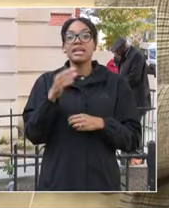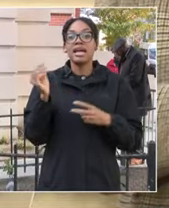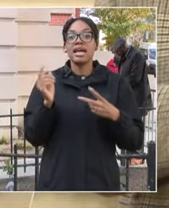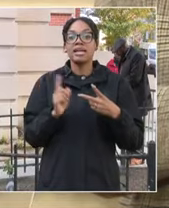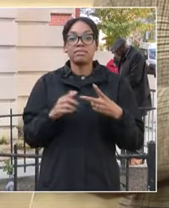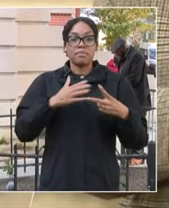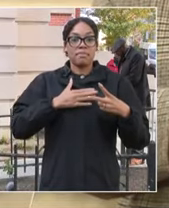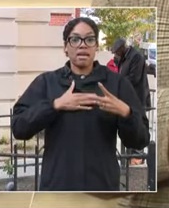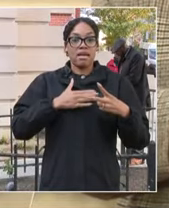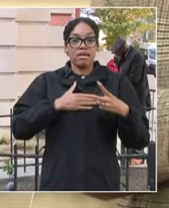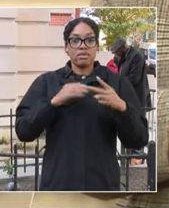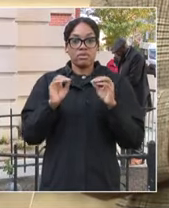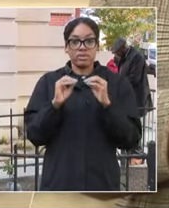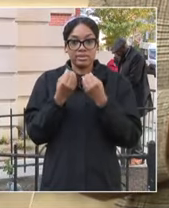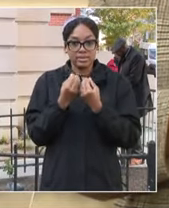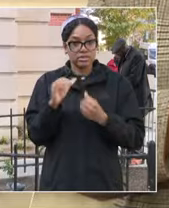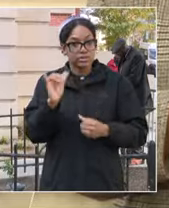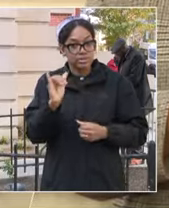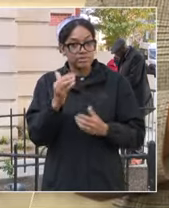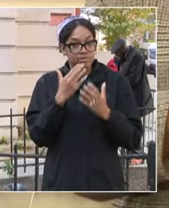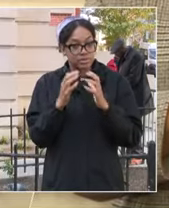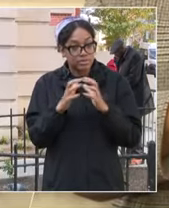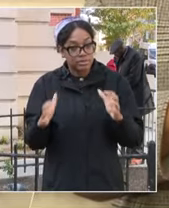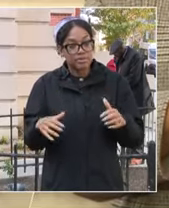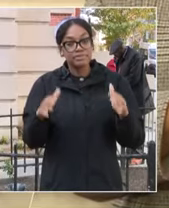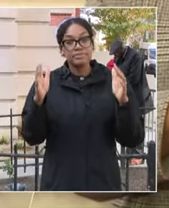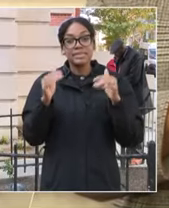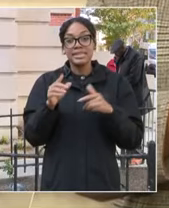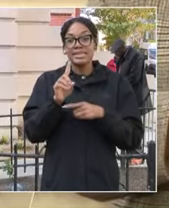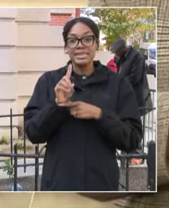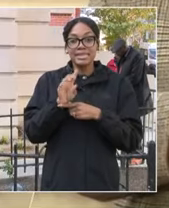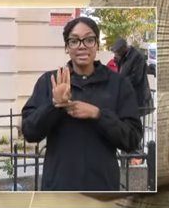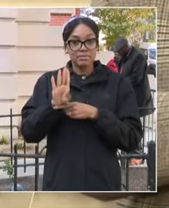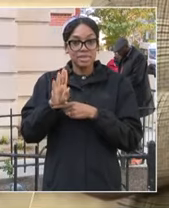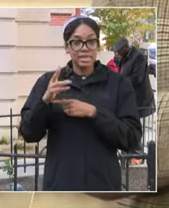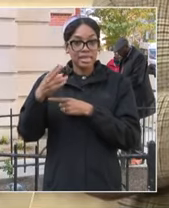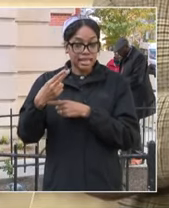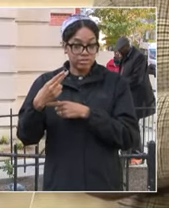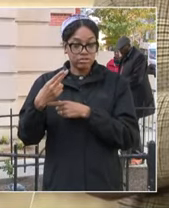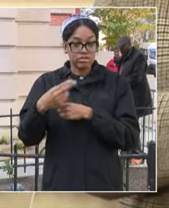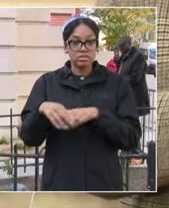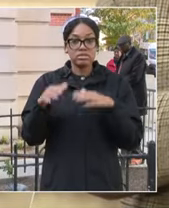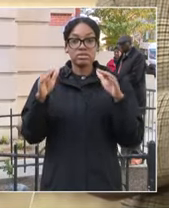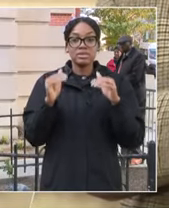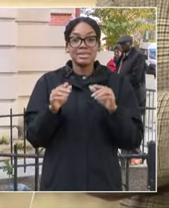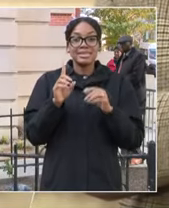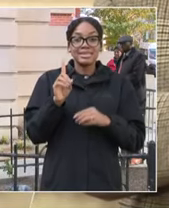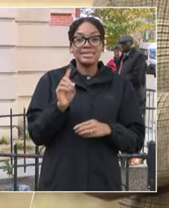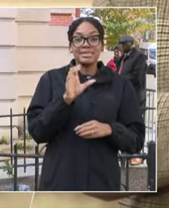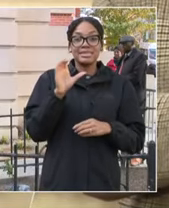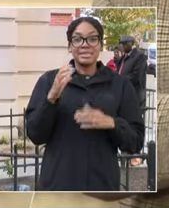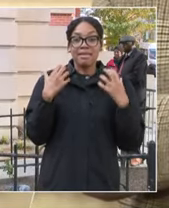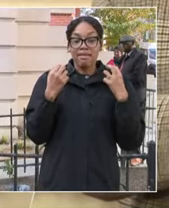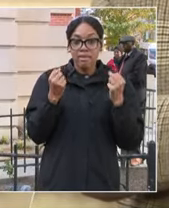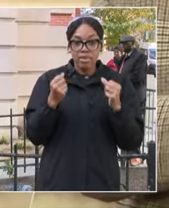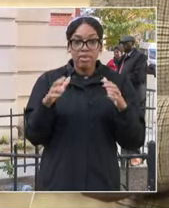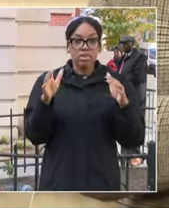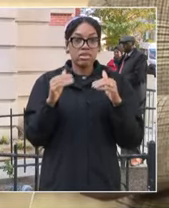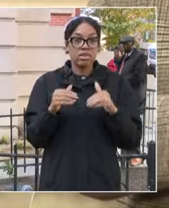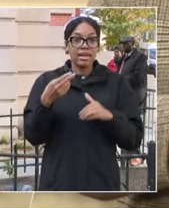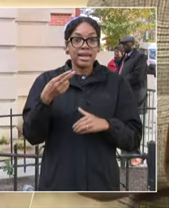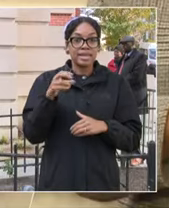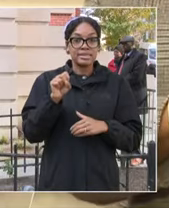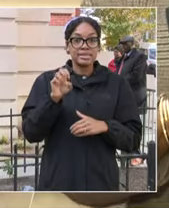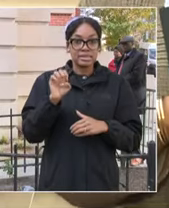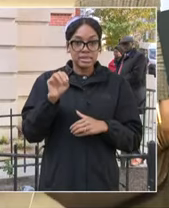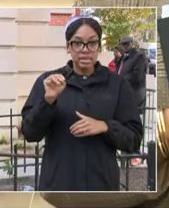the ICH led by Teresa Silla, DBH, DC Health, HCMA, and MPD for helping to put together this event